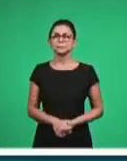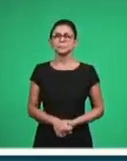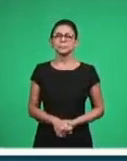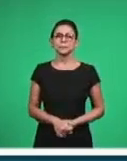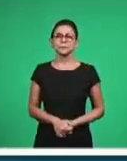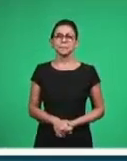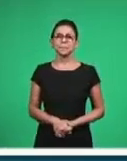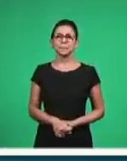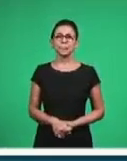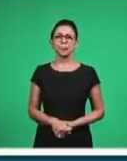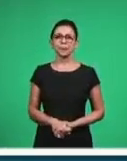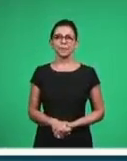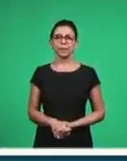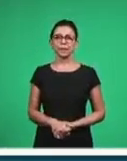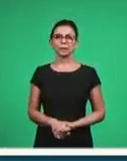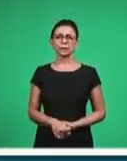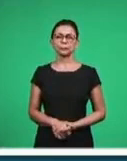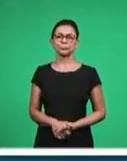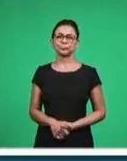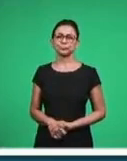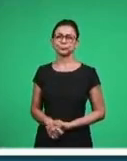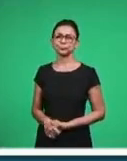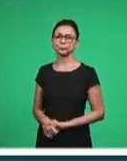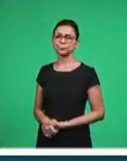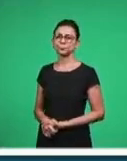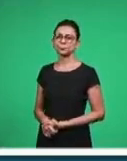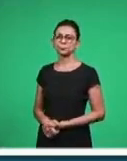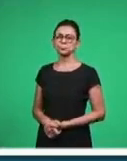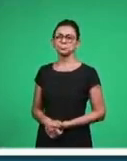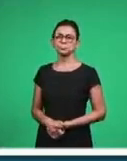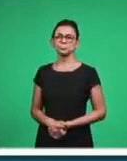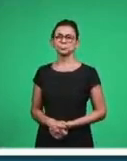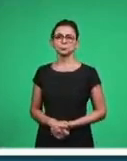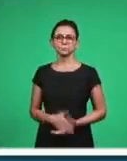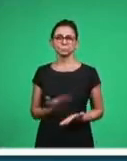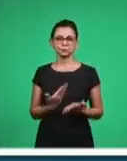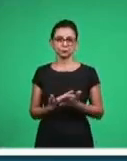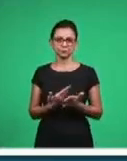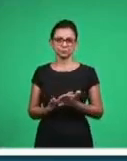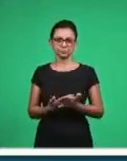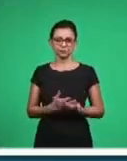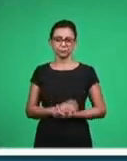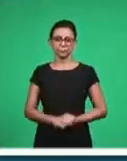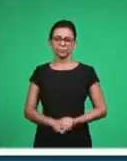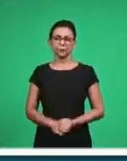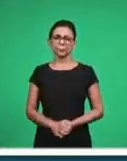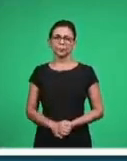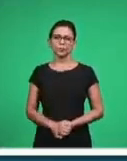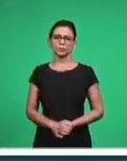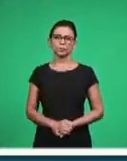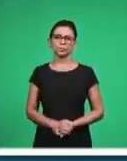characteristic is based on the second verse? Look at the position of the seraphim.